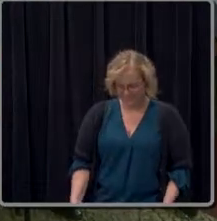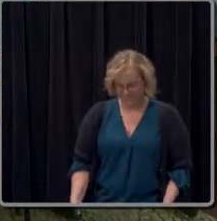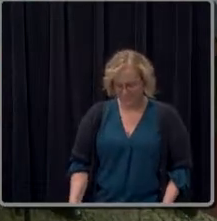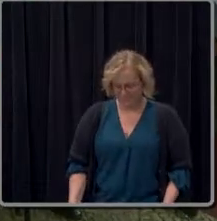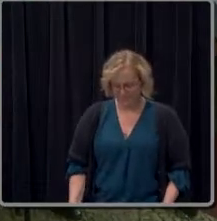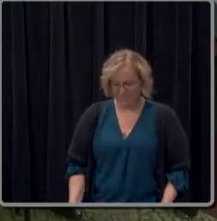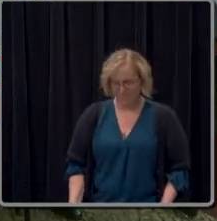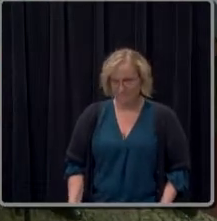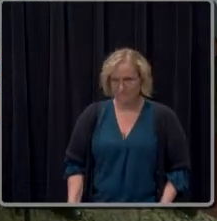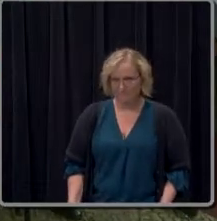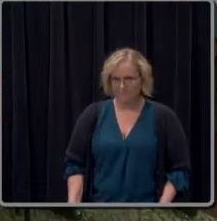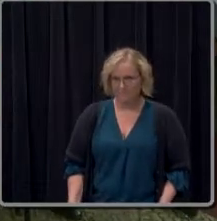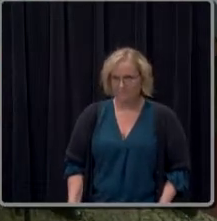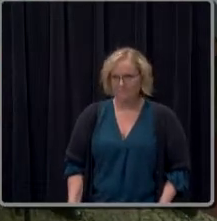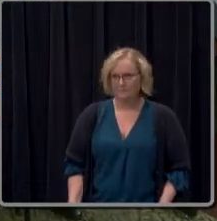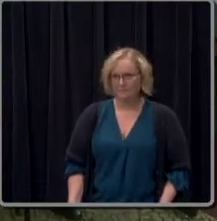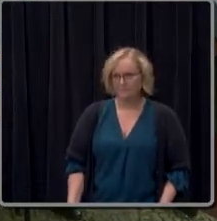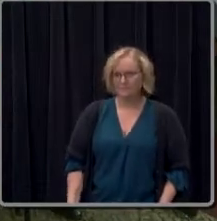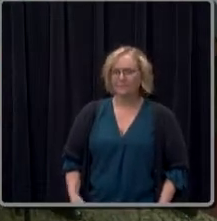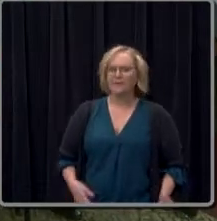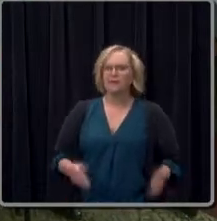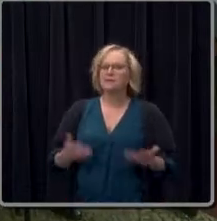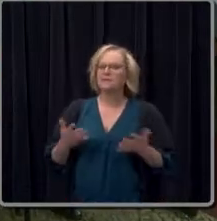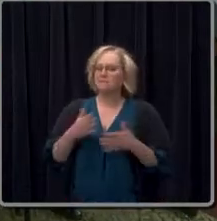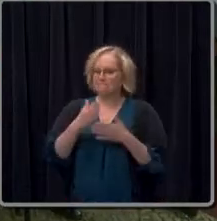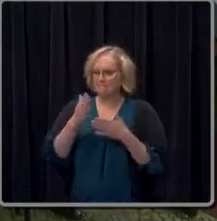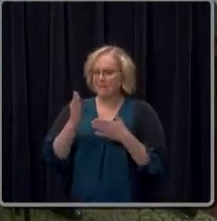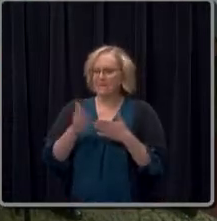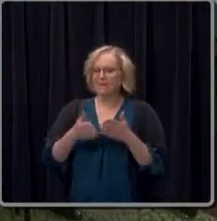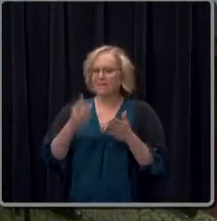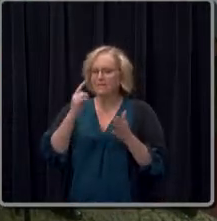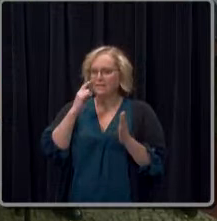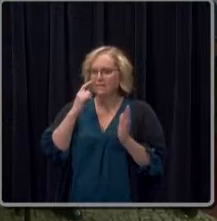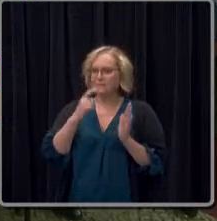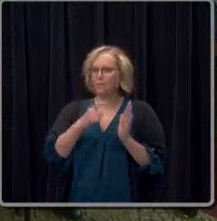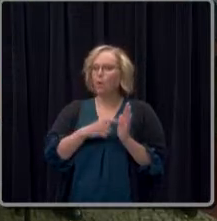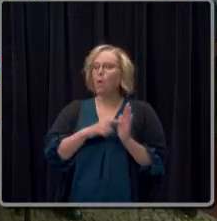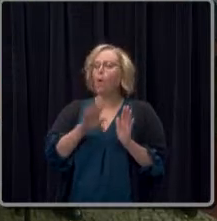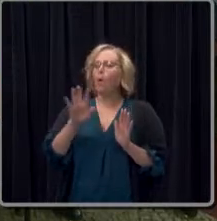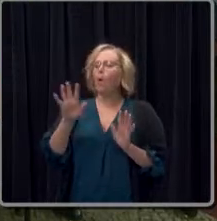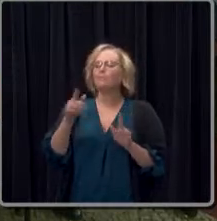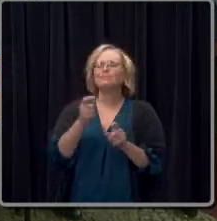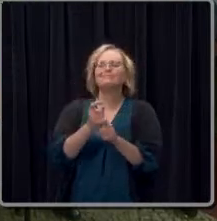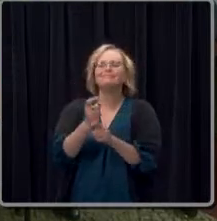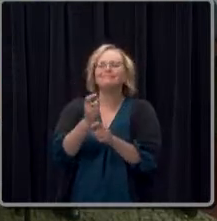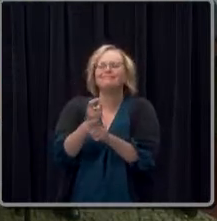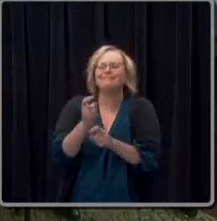Wonderful. Well, with that, that concludes our recognitions. Oh, just kidding.